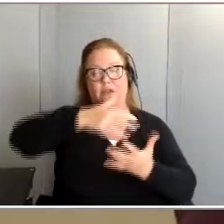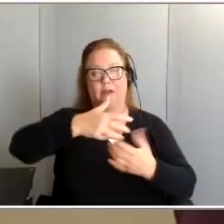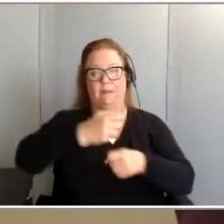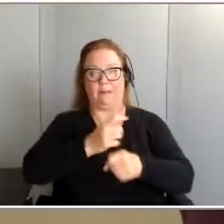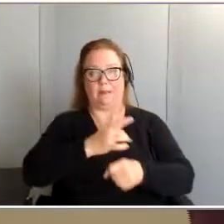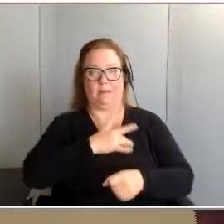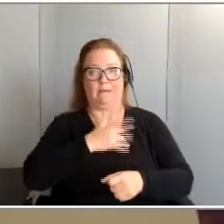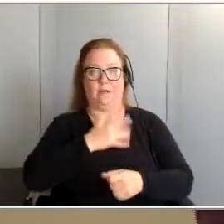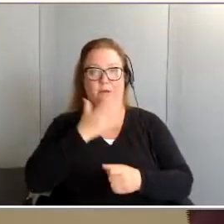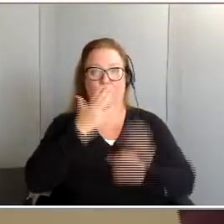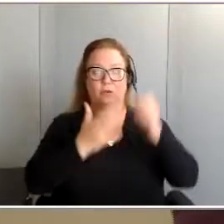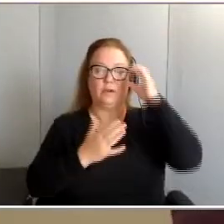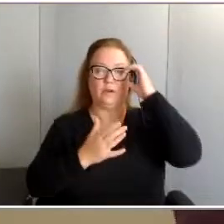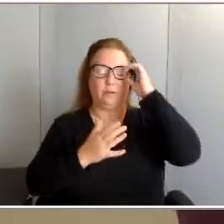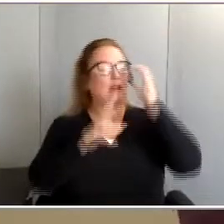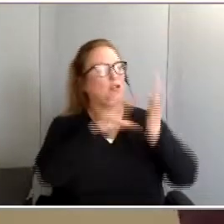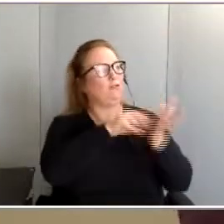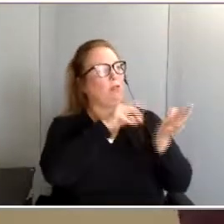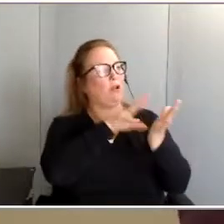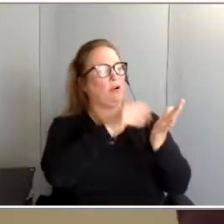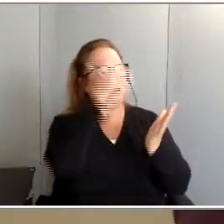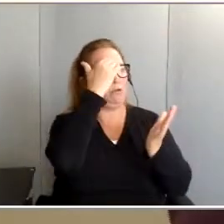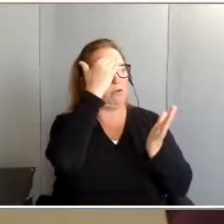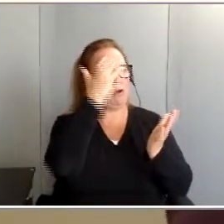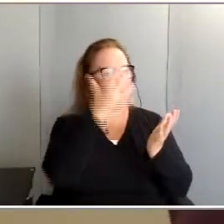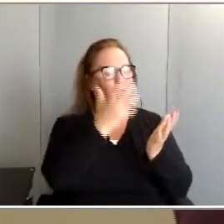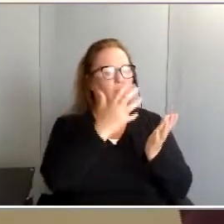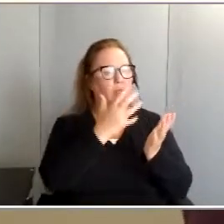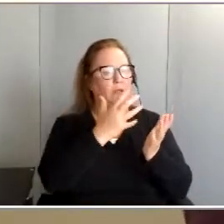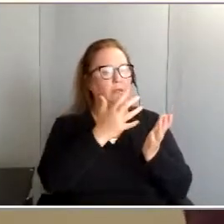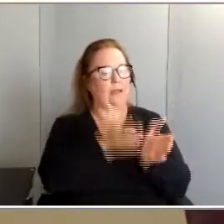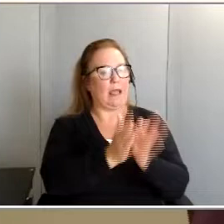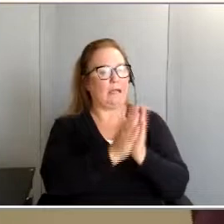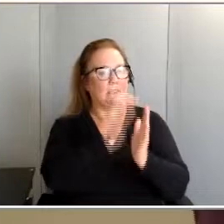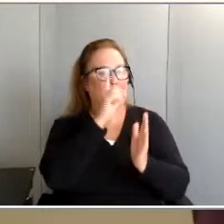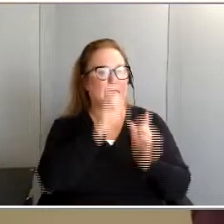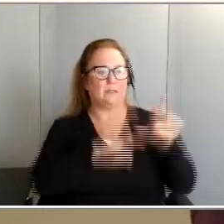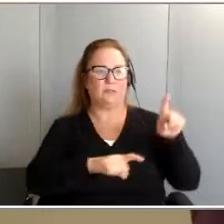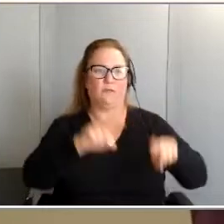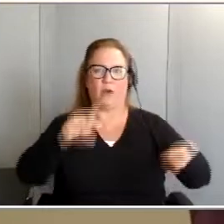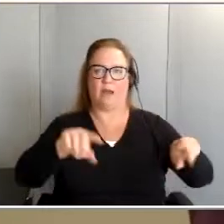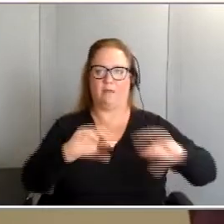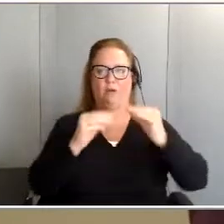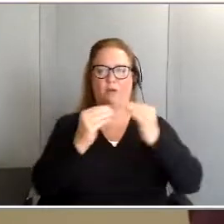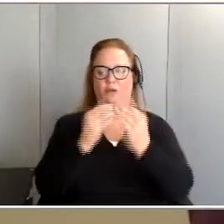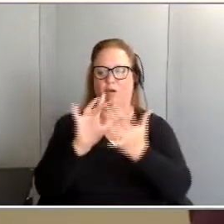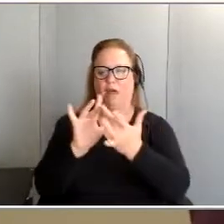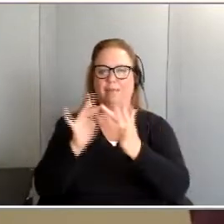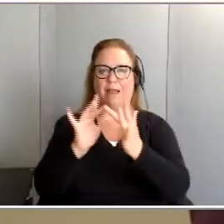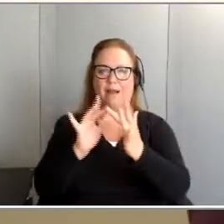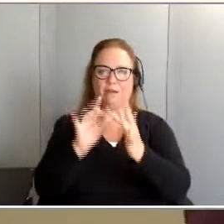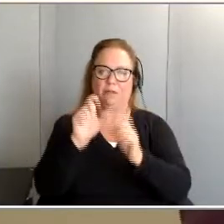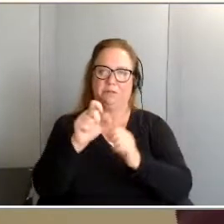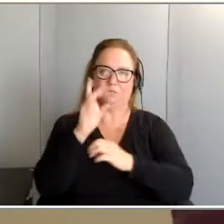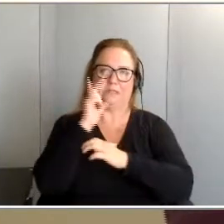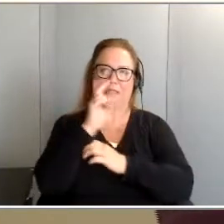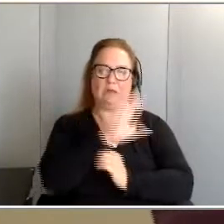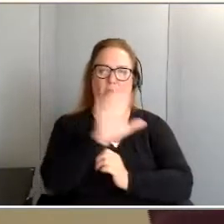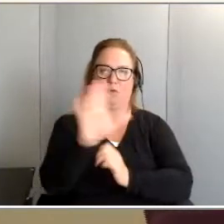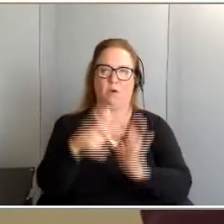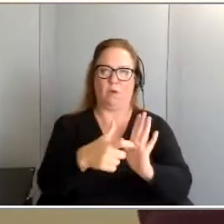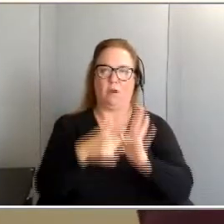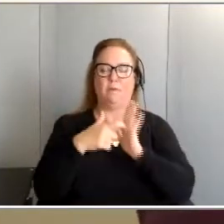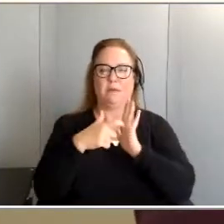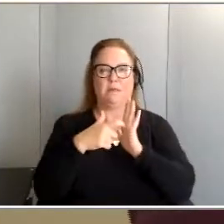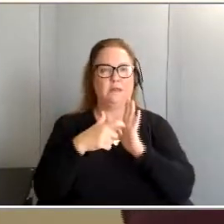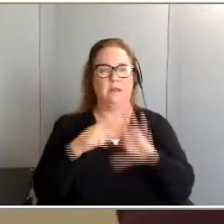this, you learn it over time, then I'd say inquire, because there's different organizations you can get online and check and see what their requirements are. But you just